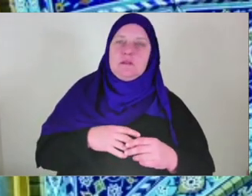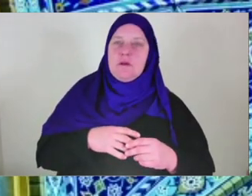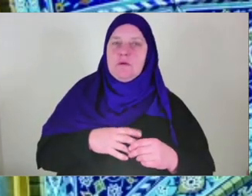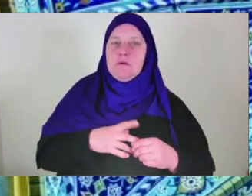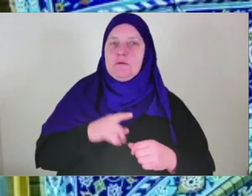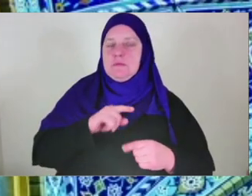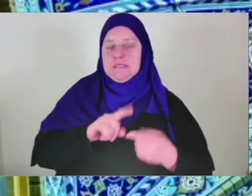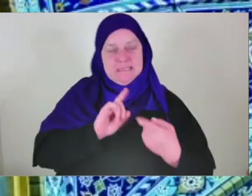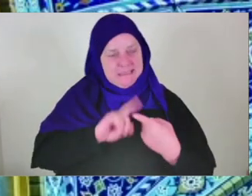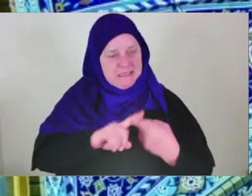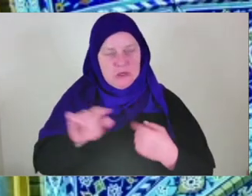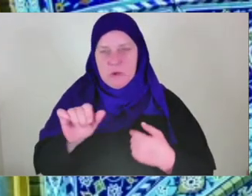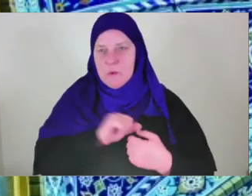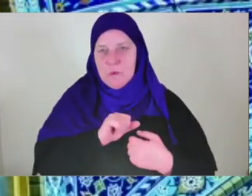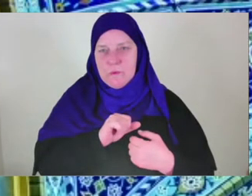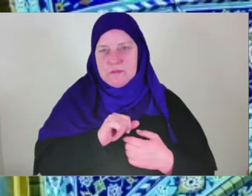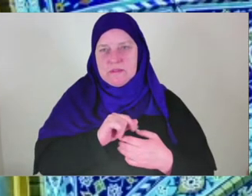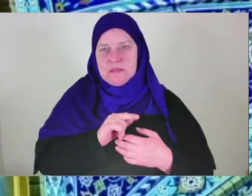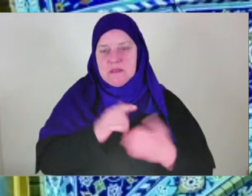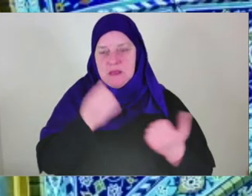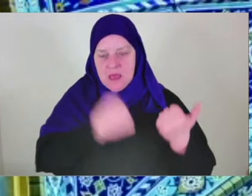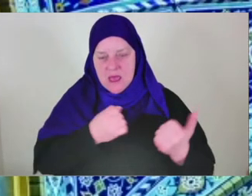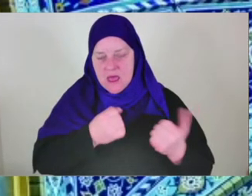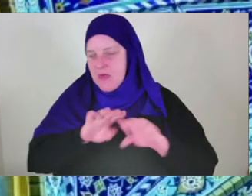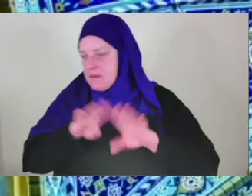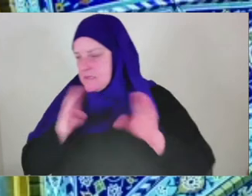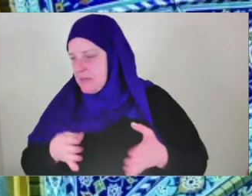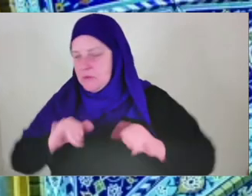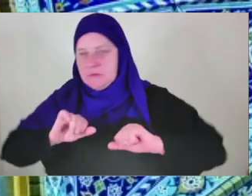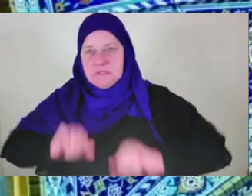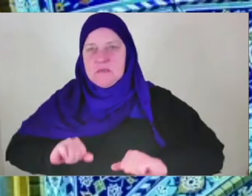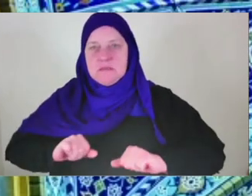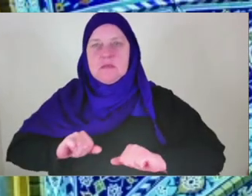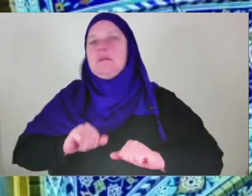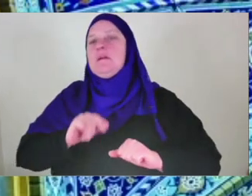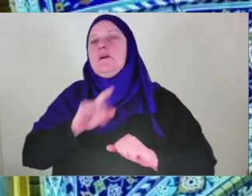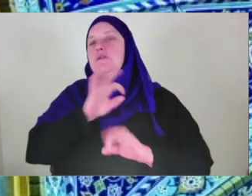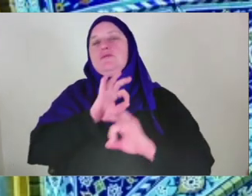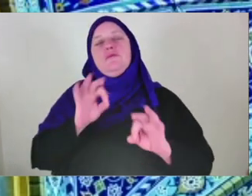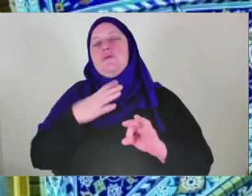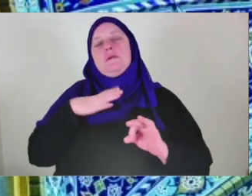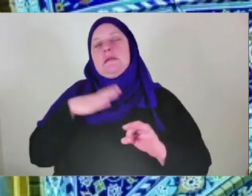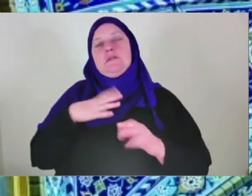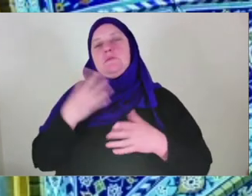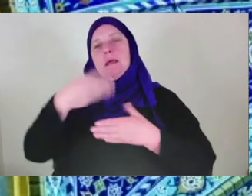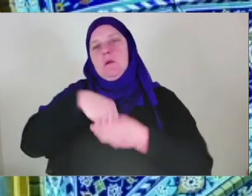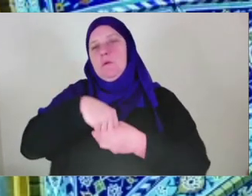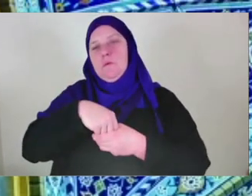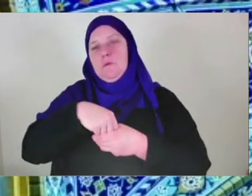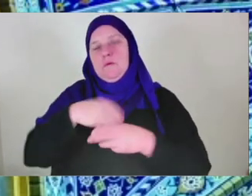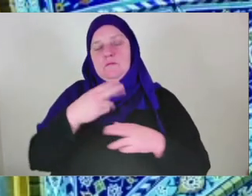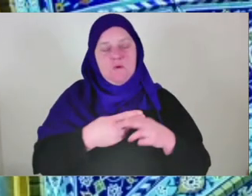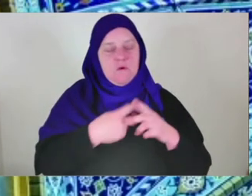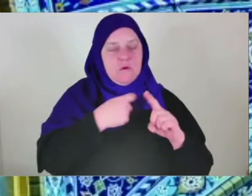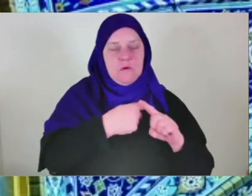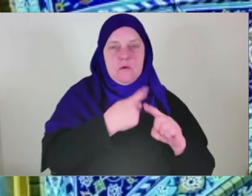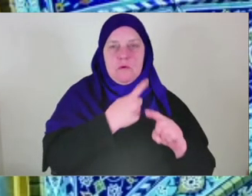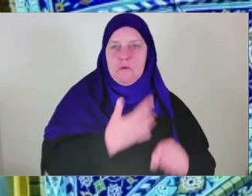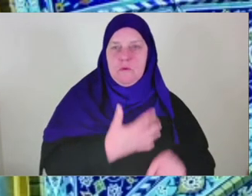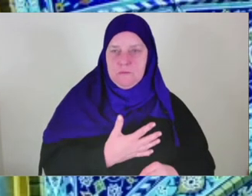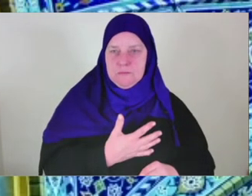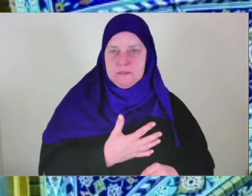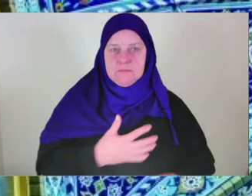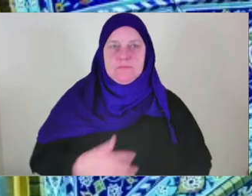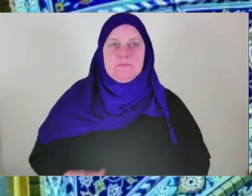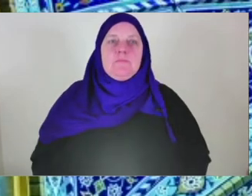still using it and it's not, there is no homes on it. On items that are wearing out and finishing, like